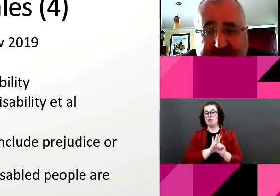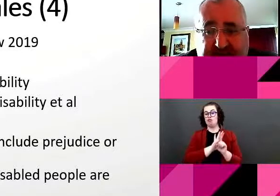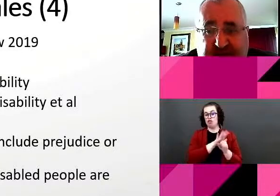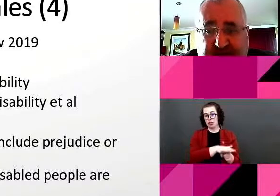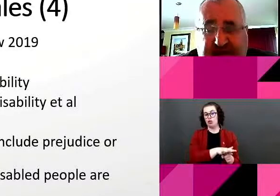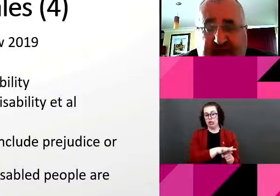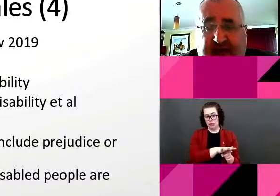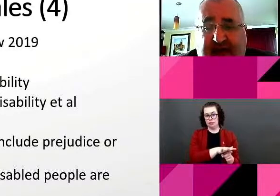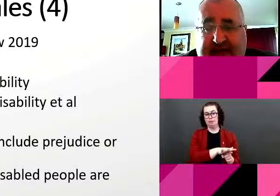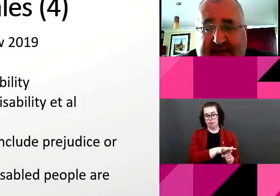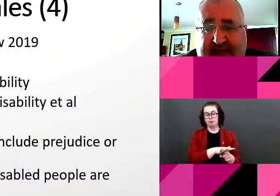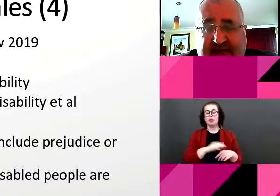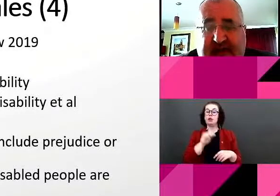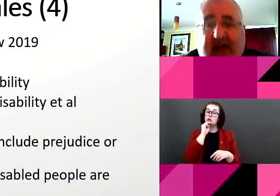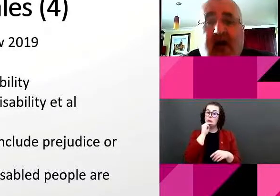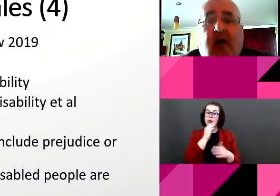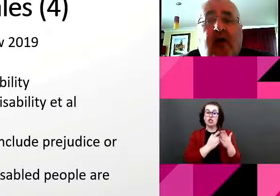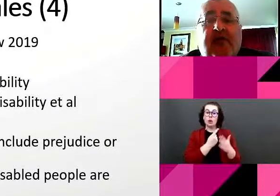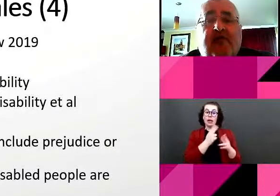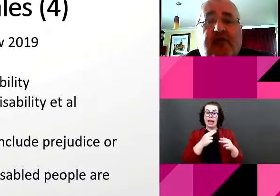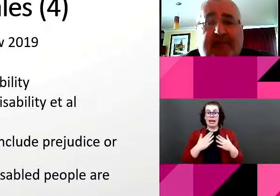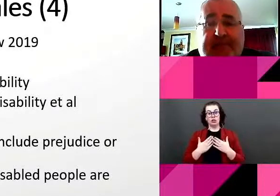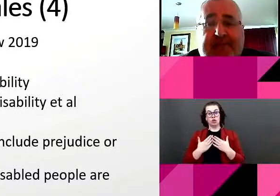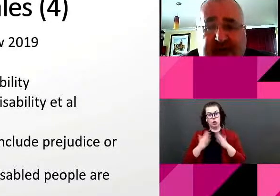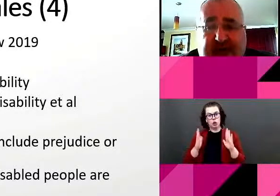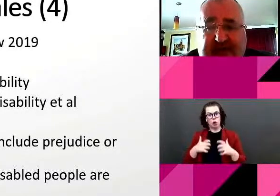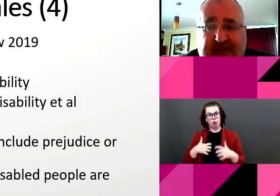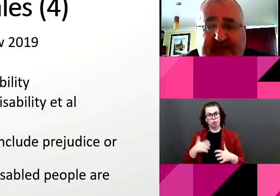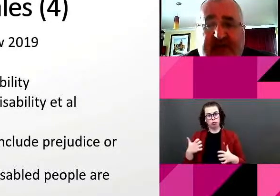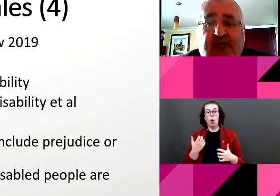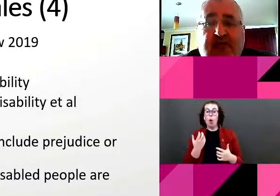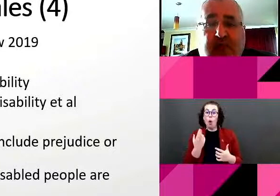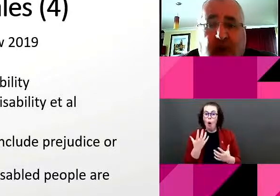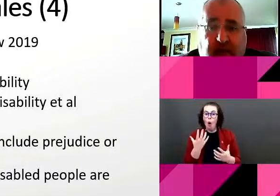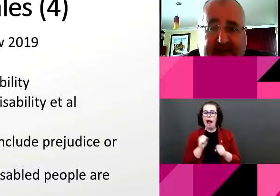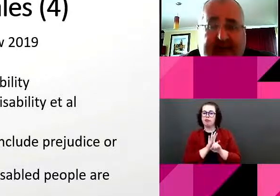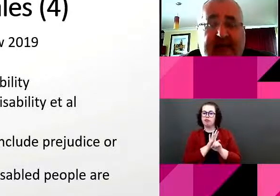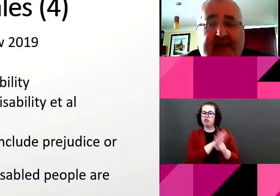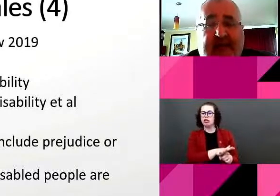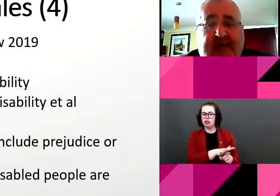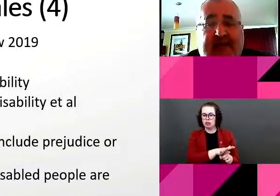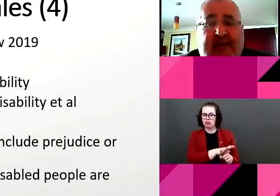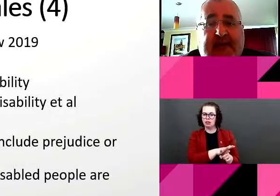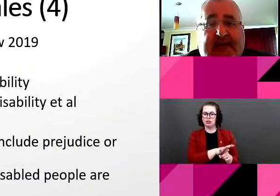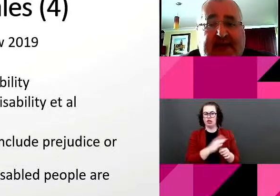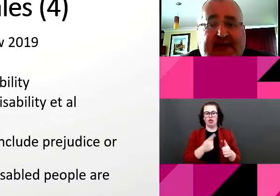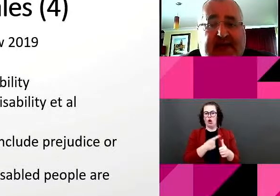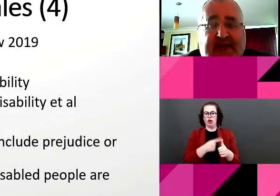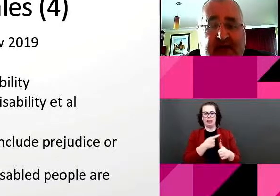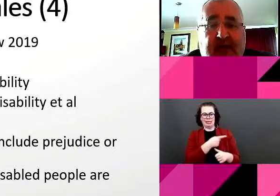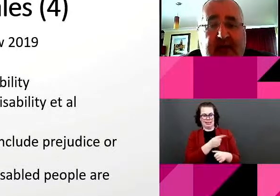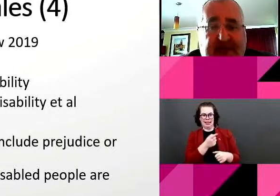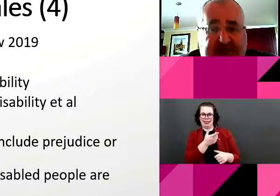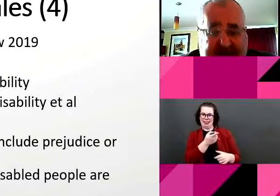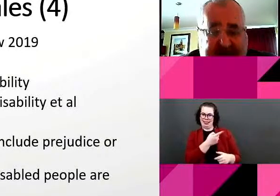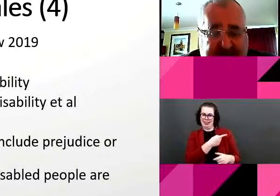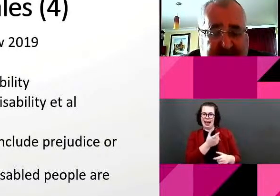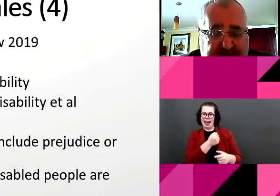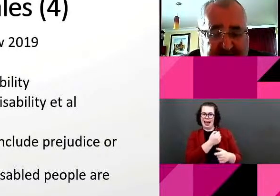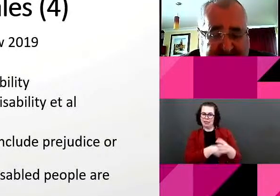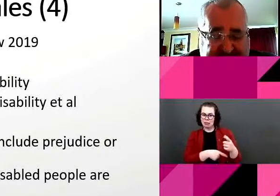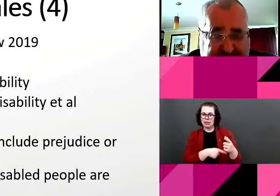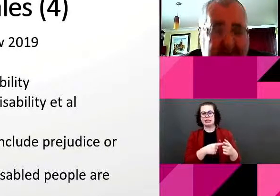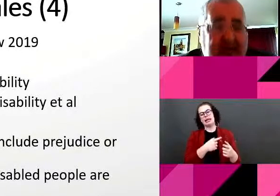a demonstration of hostility, or you could be prejudiced towards somebody on the basis of their